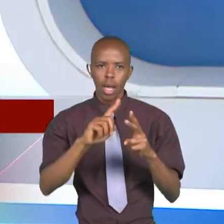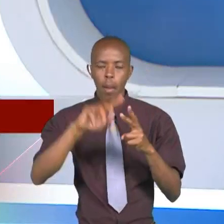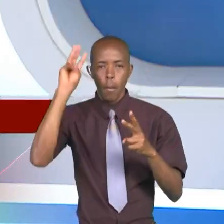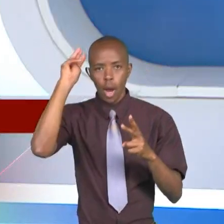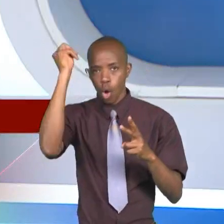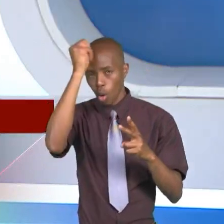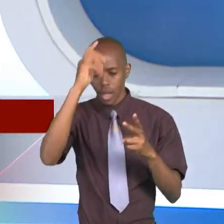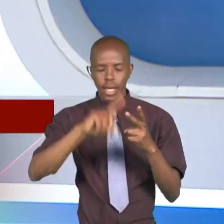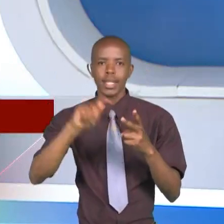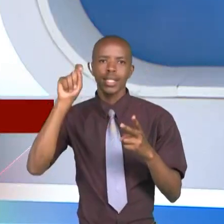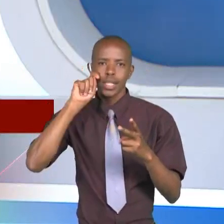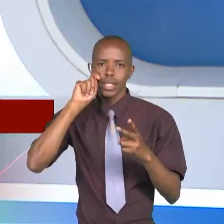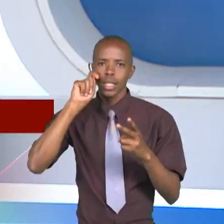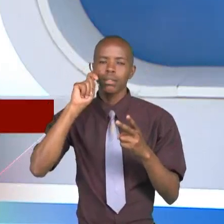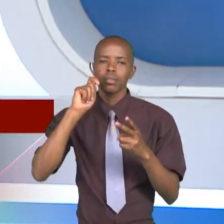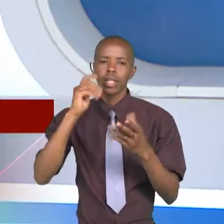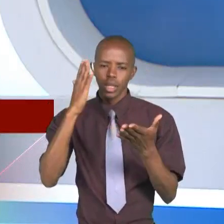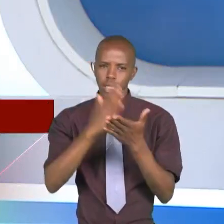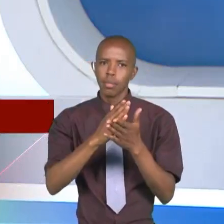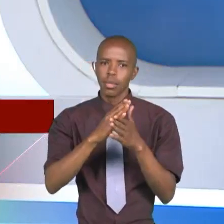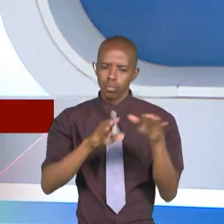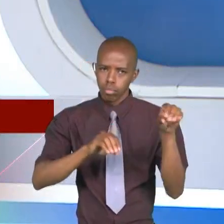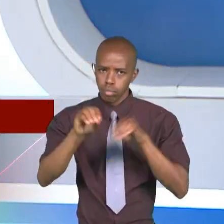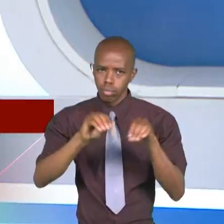Michael Maitha and Teresia Washira, and of course my producers,